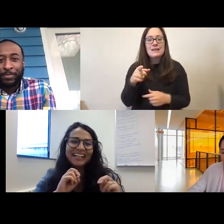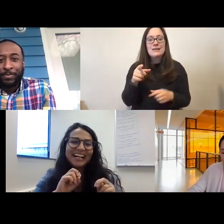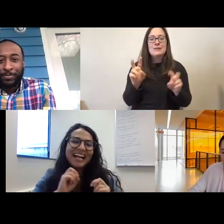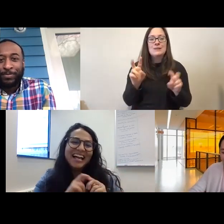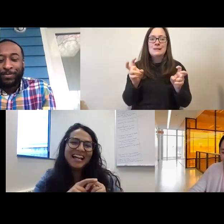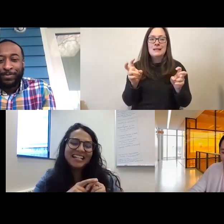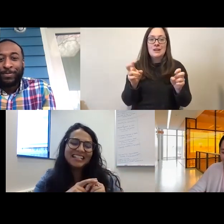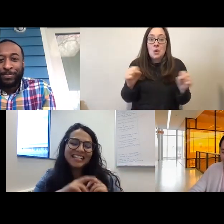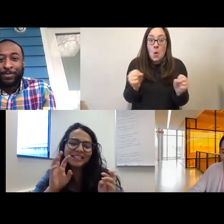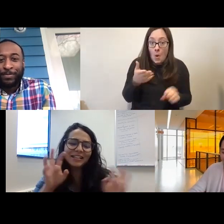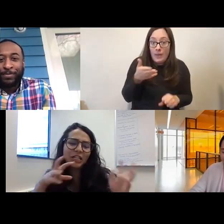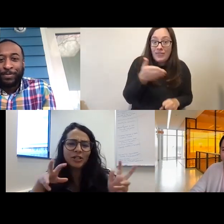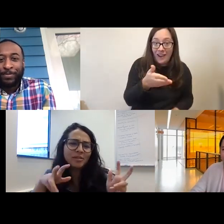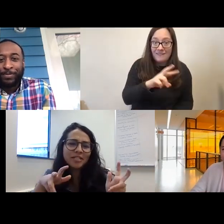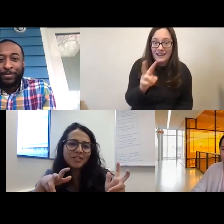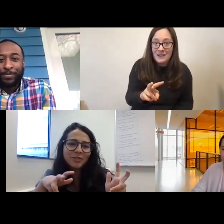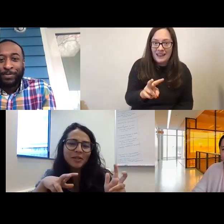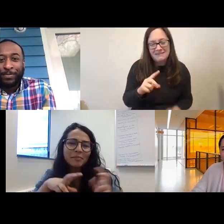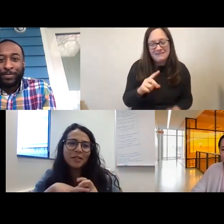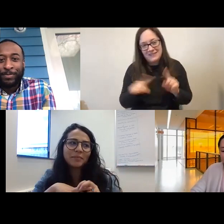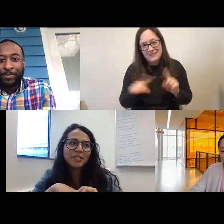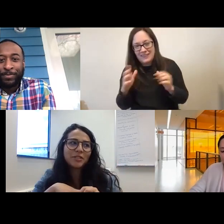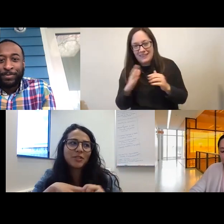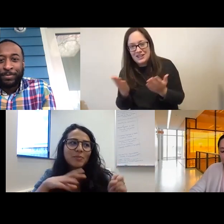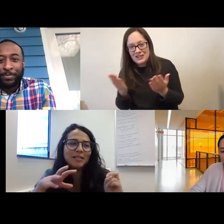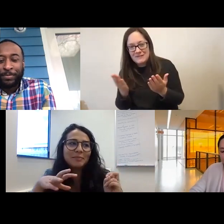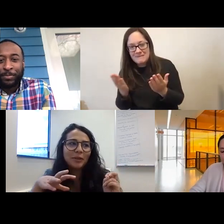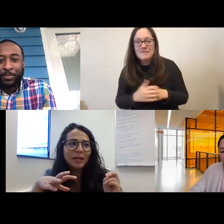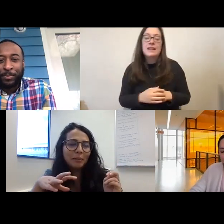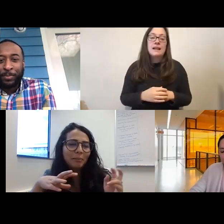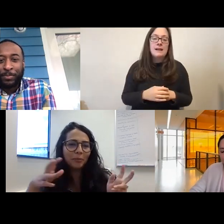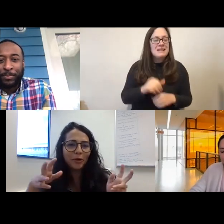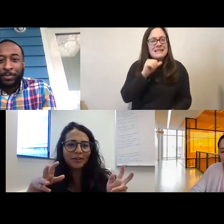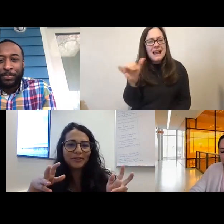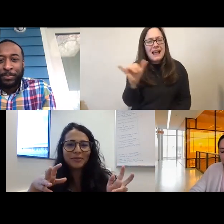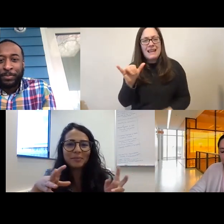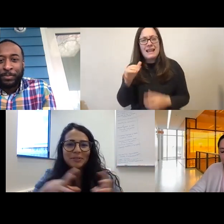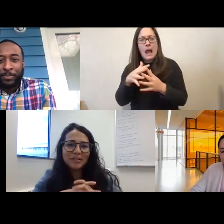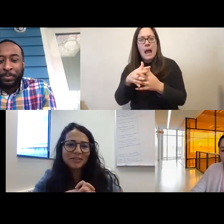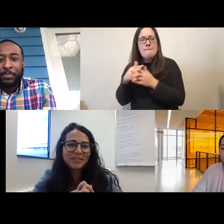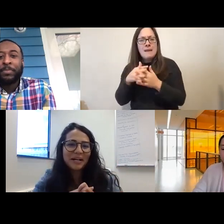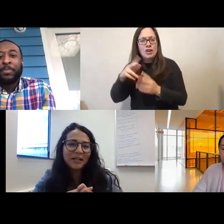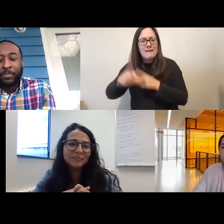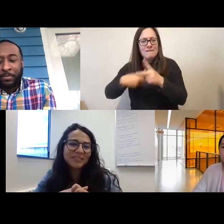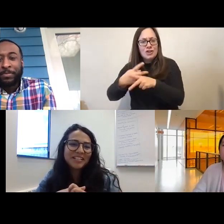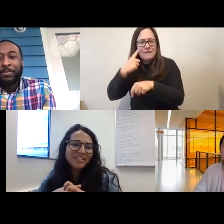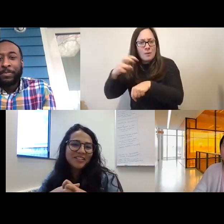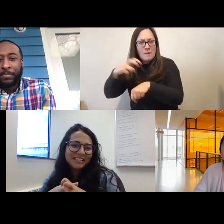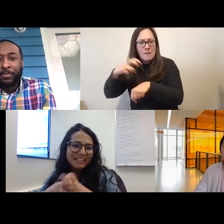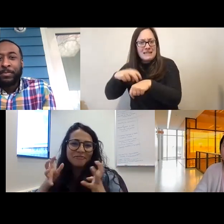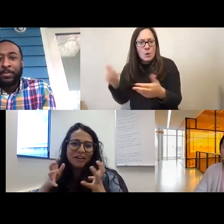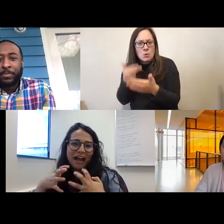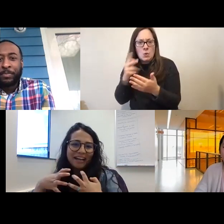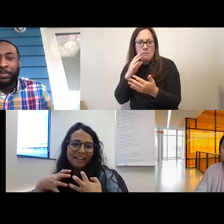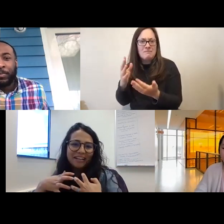here. And it's not a creamy potato soup like American potato soup. It's more a broth with potatoes. So